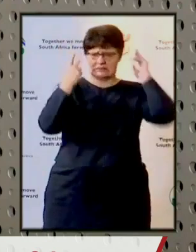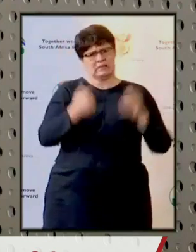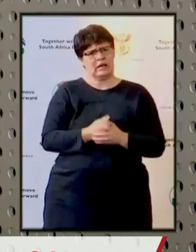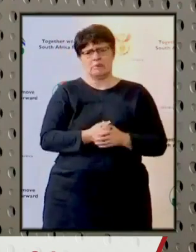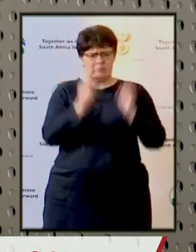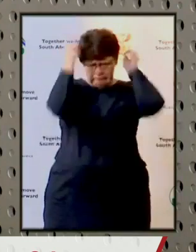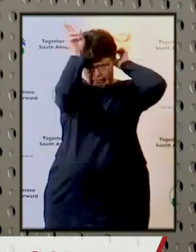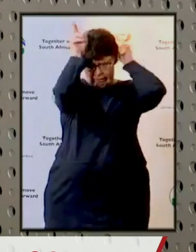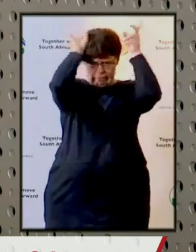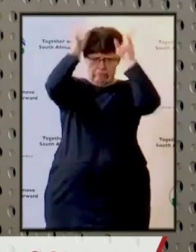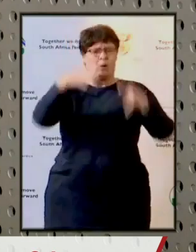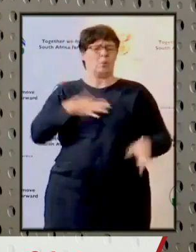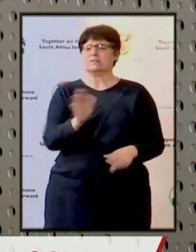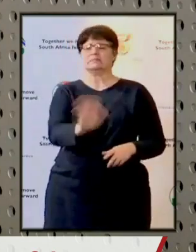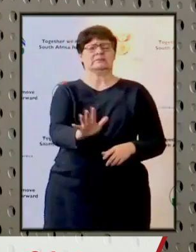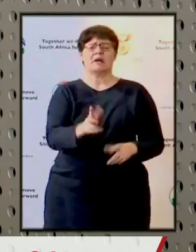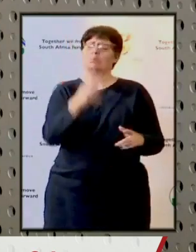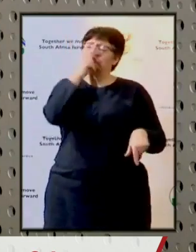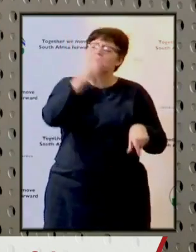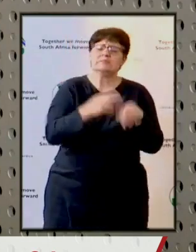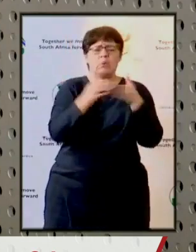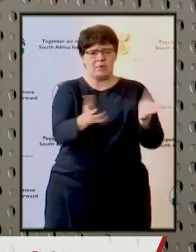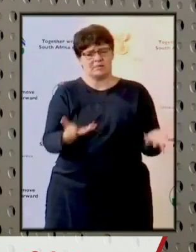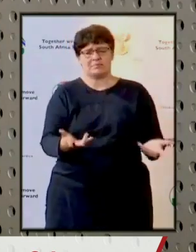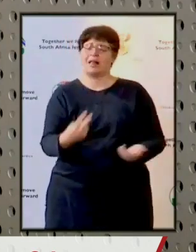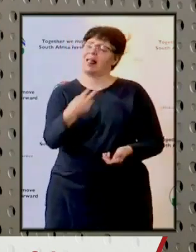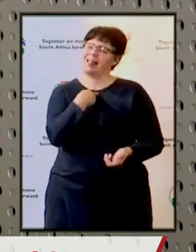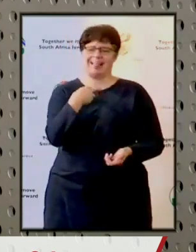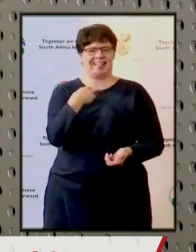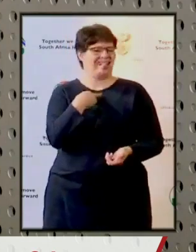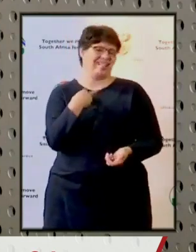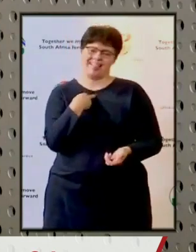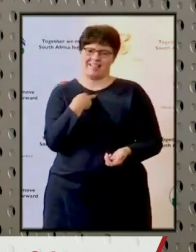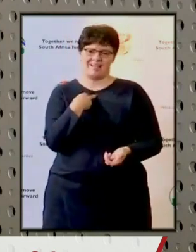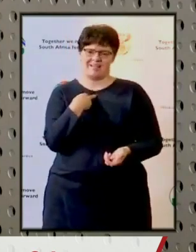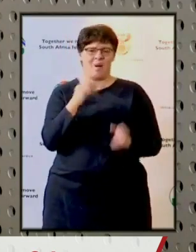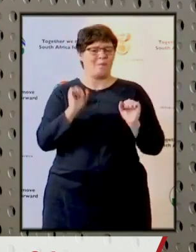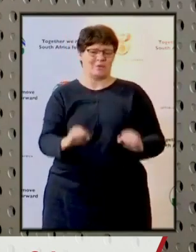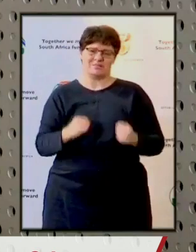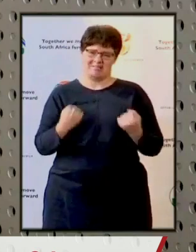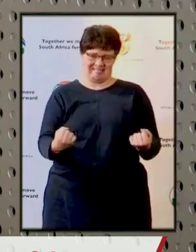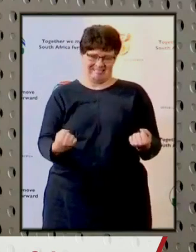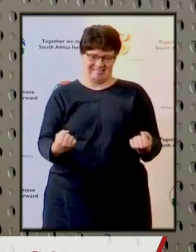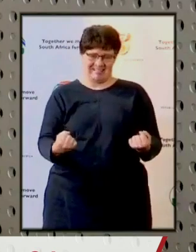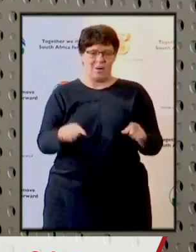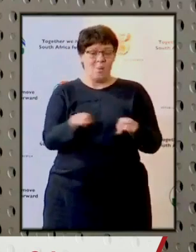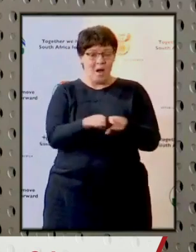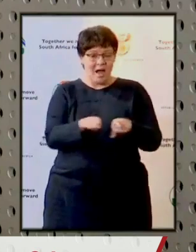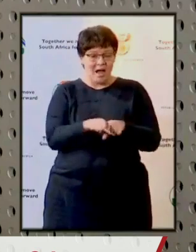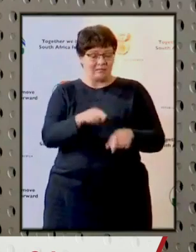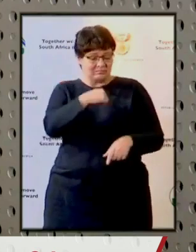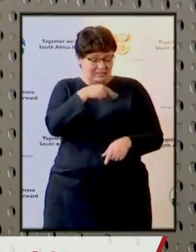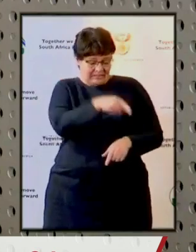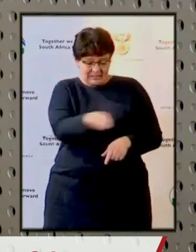people. But unfortunately, at this point, it's not possible because those kind of